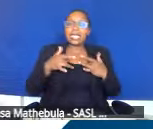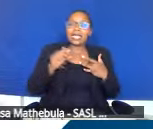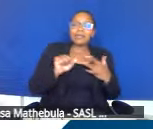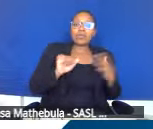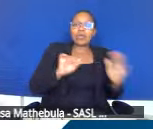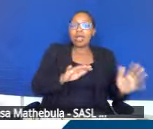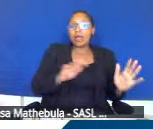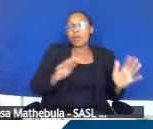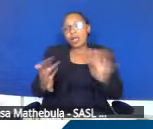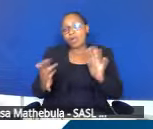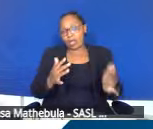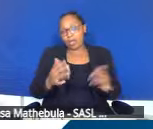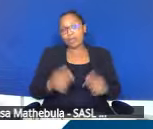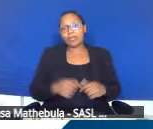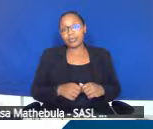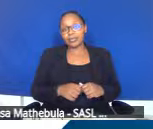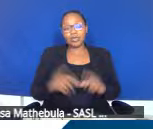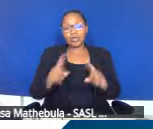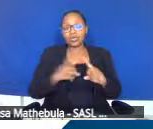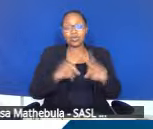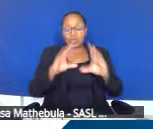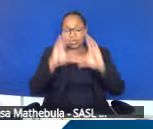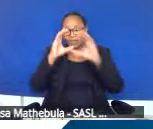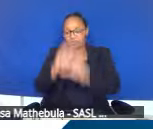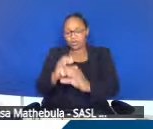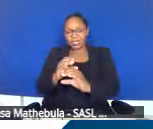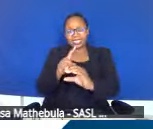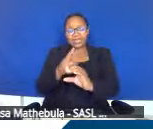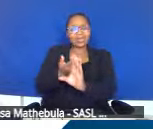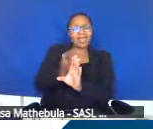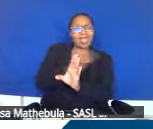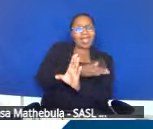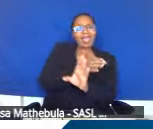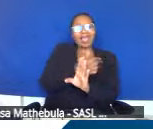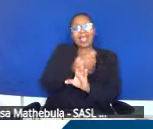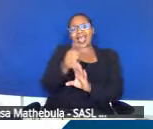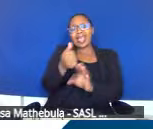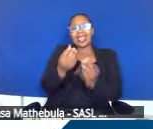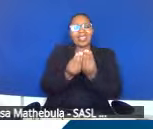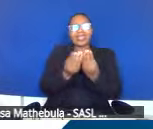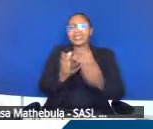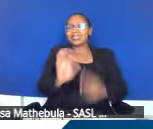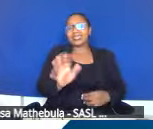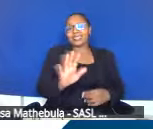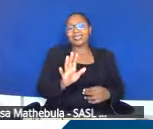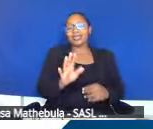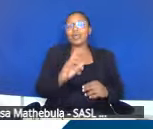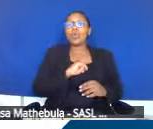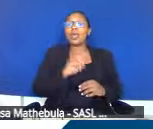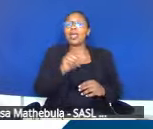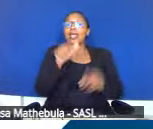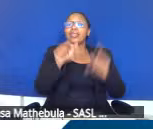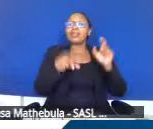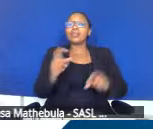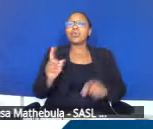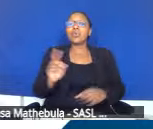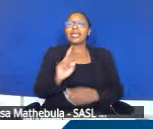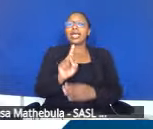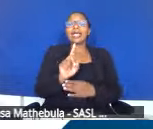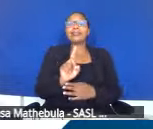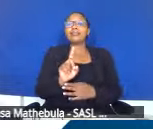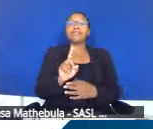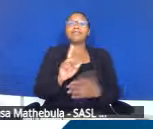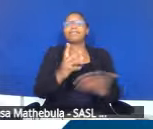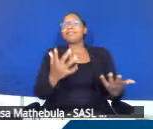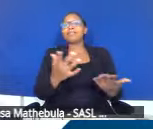We're not looking at diseases. People would come and they would say, you know